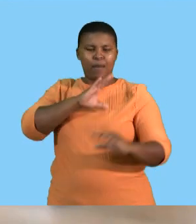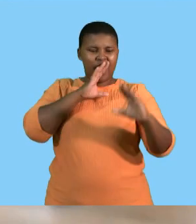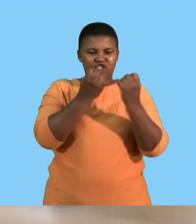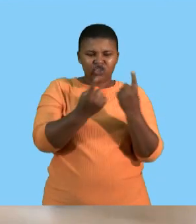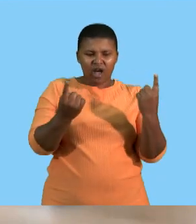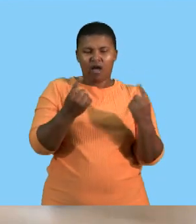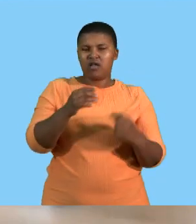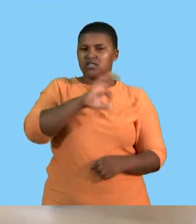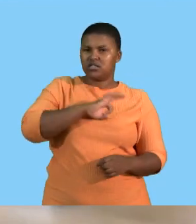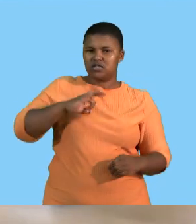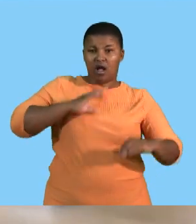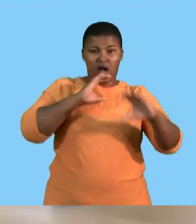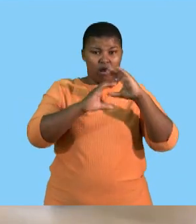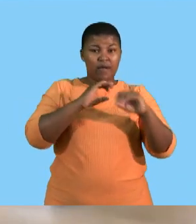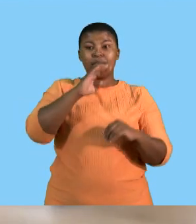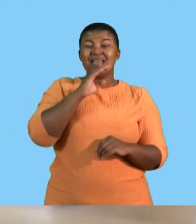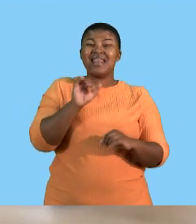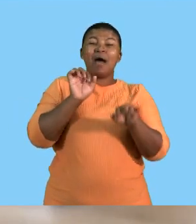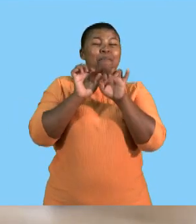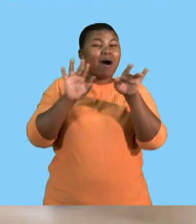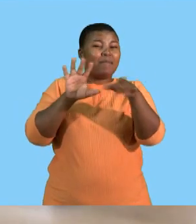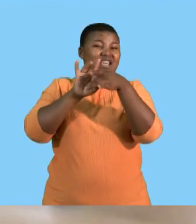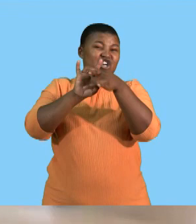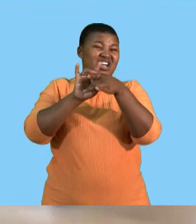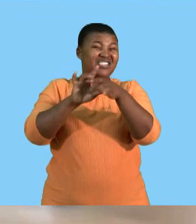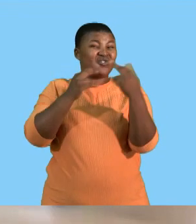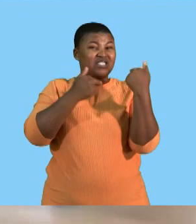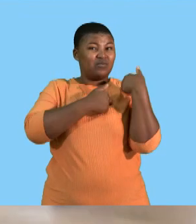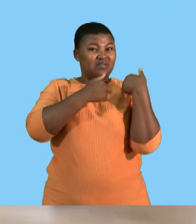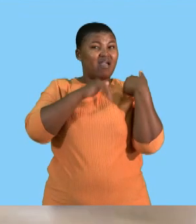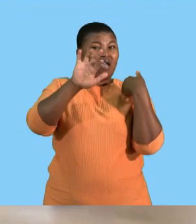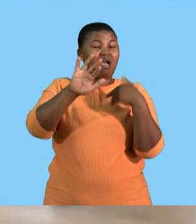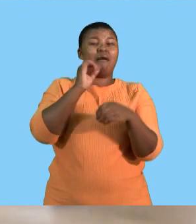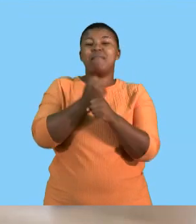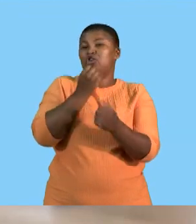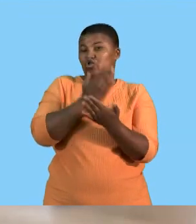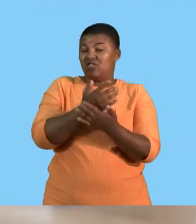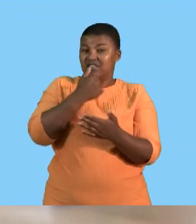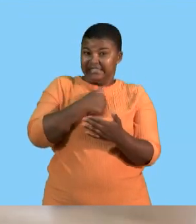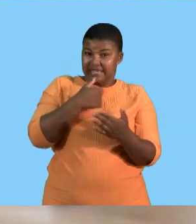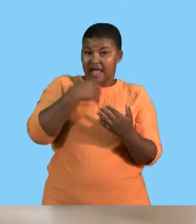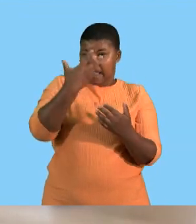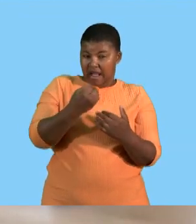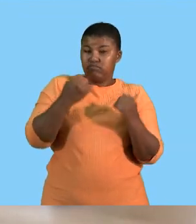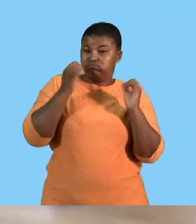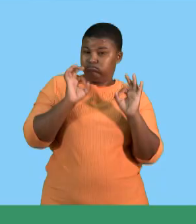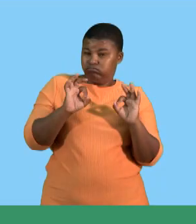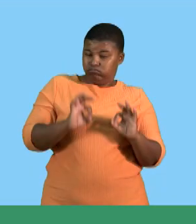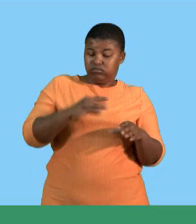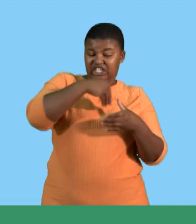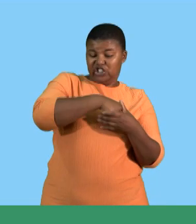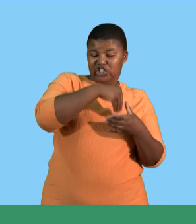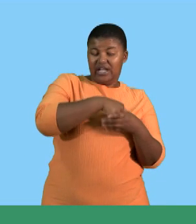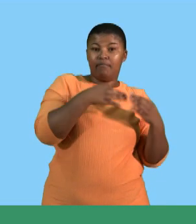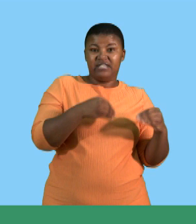relations responsibility to help us maintain a positive internal publicity. And